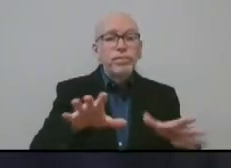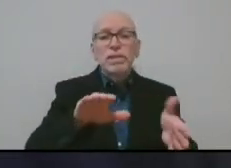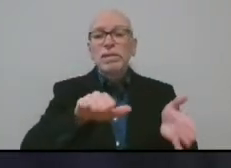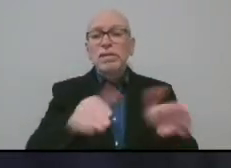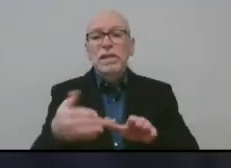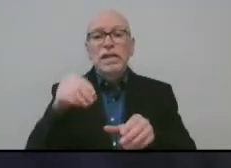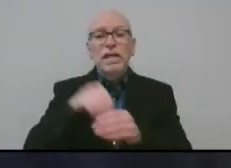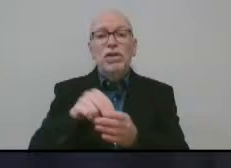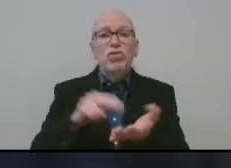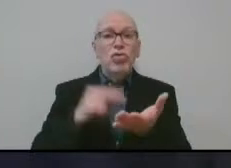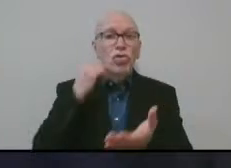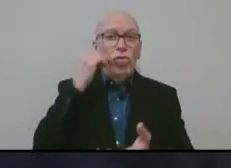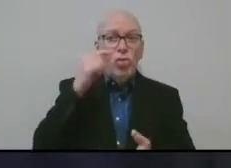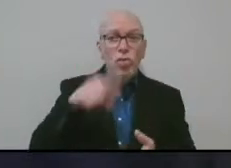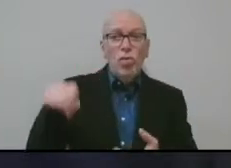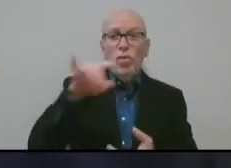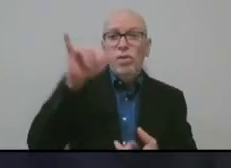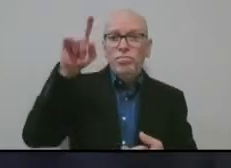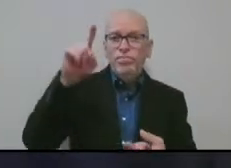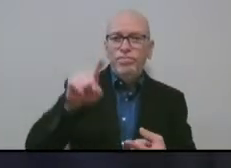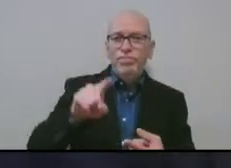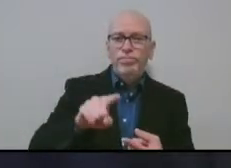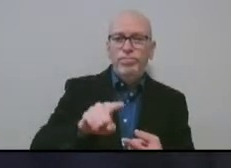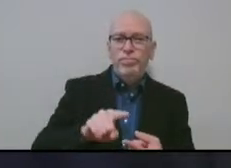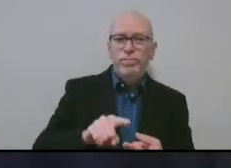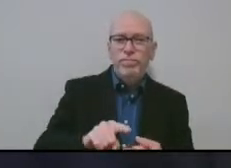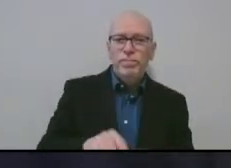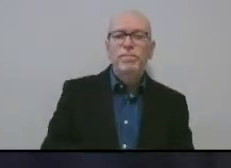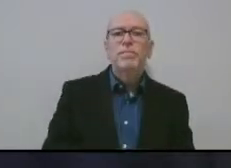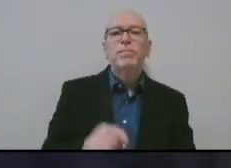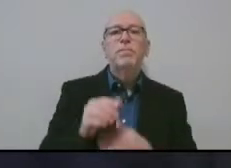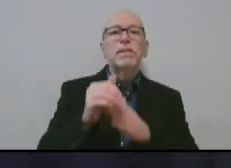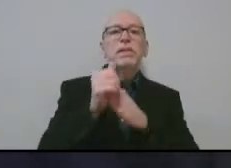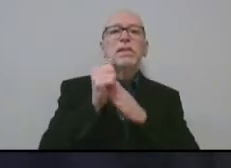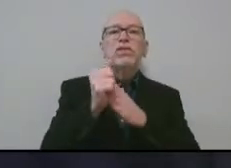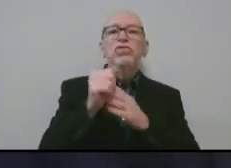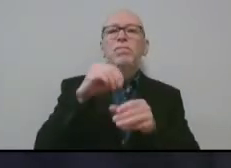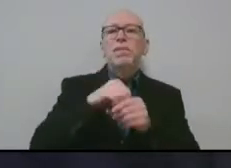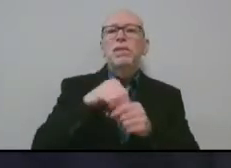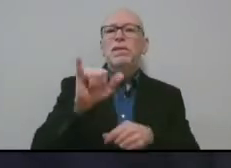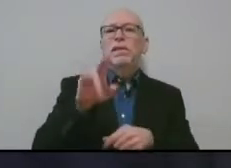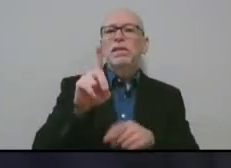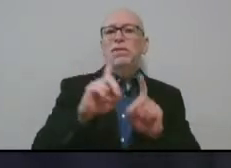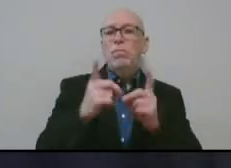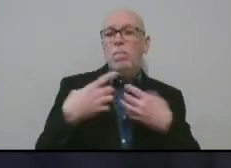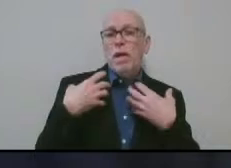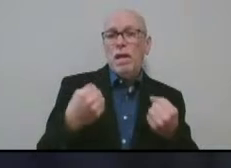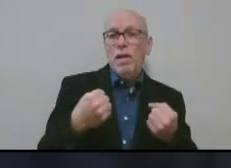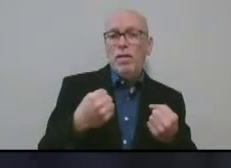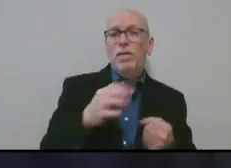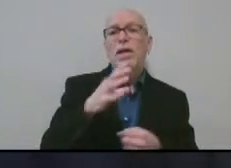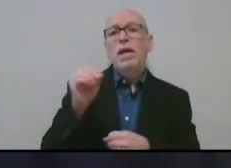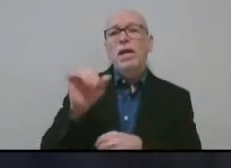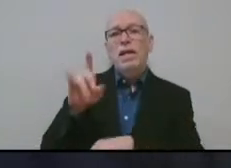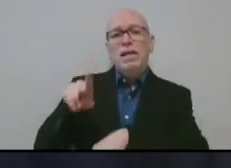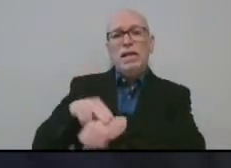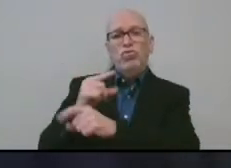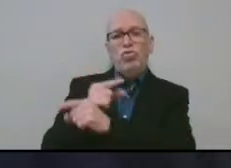care facilities are declining. The leadership within the Indiana Department of Health and the Indiana National Guard have now developed a